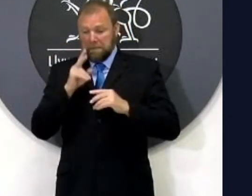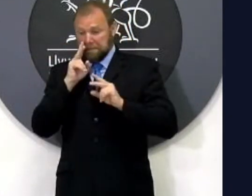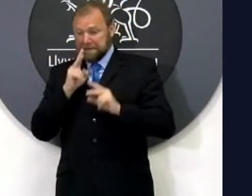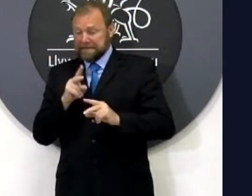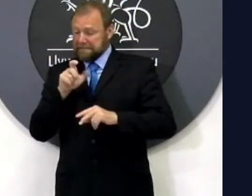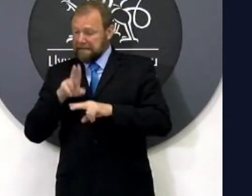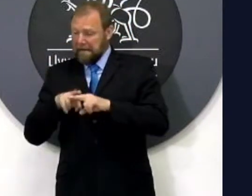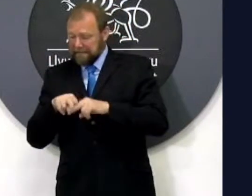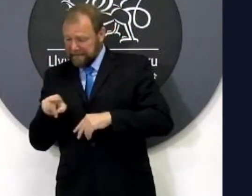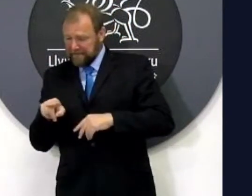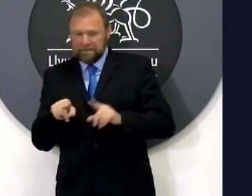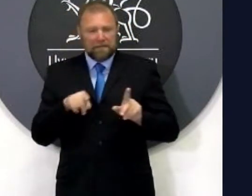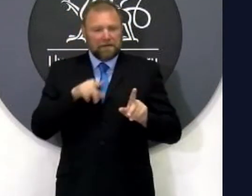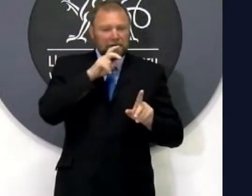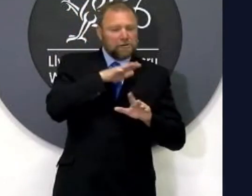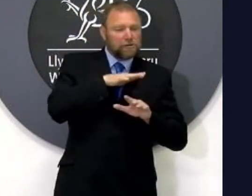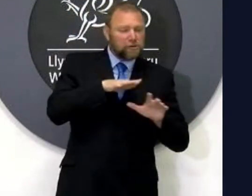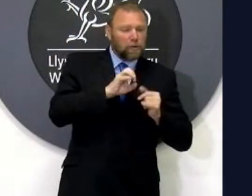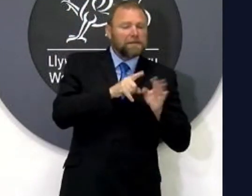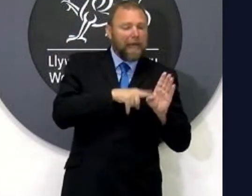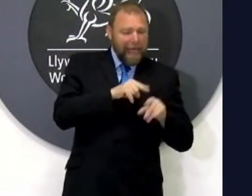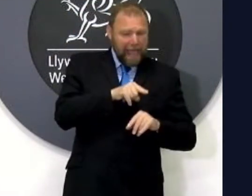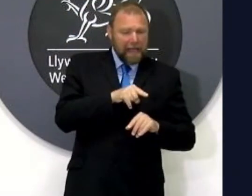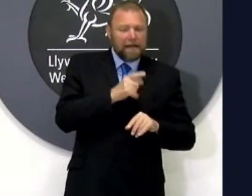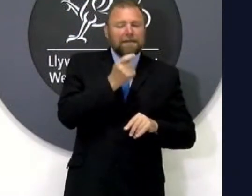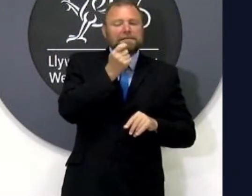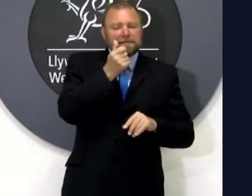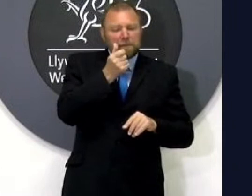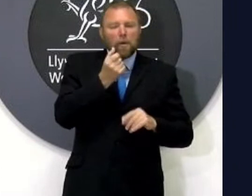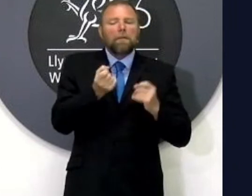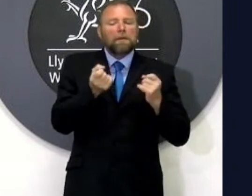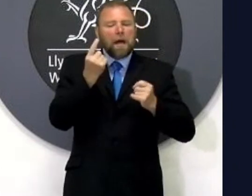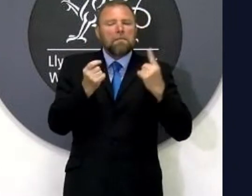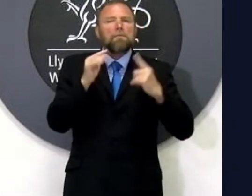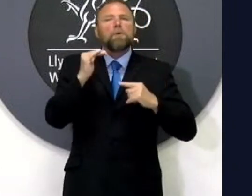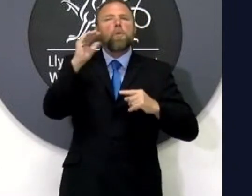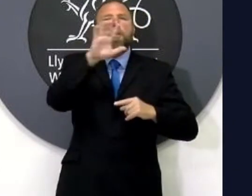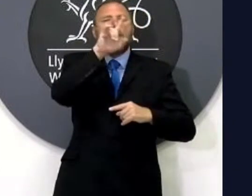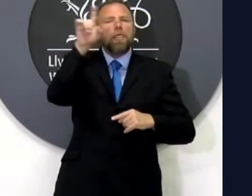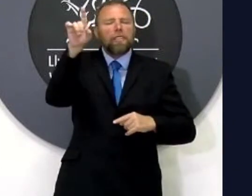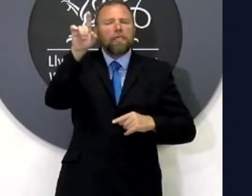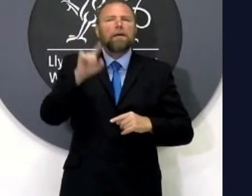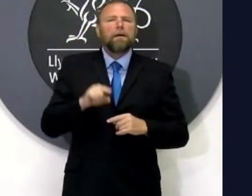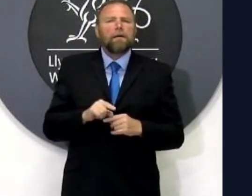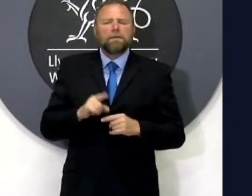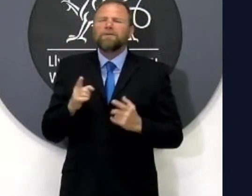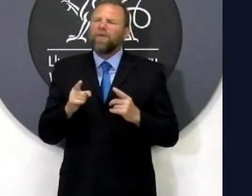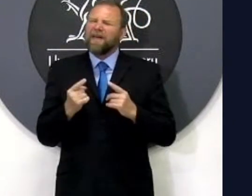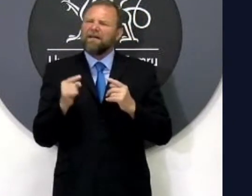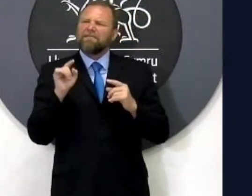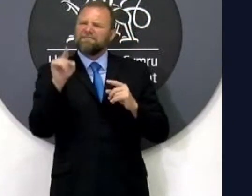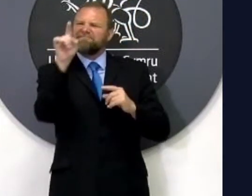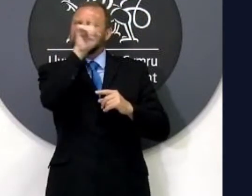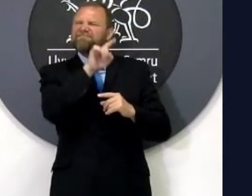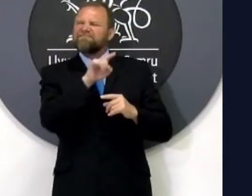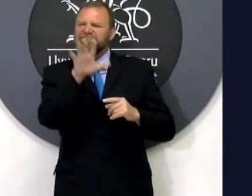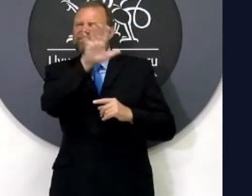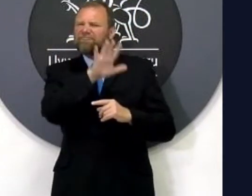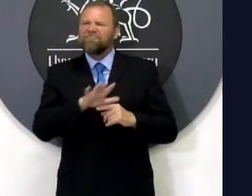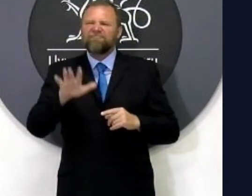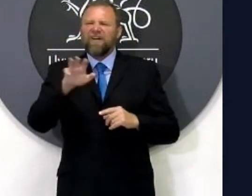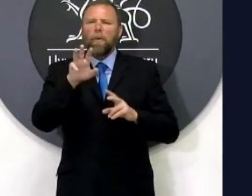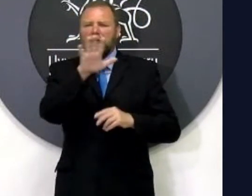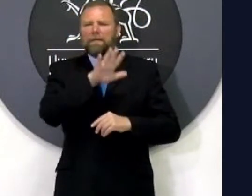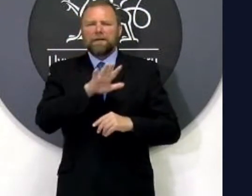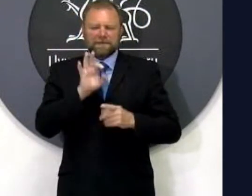Bay, a small number of cases up in the north. So they are dotted around in Wales with a specific clustering